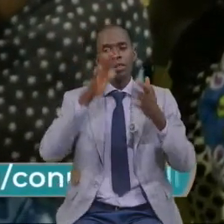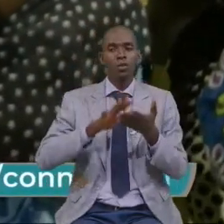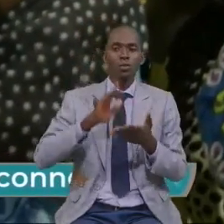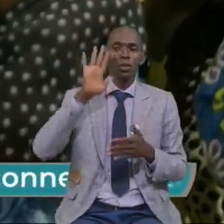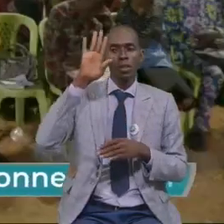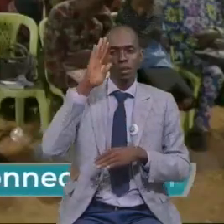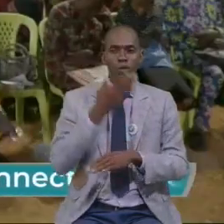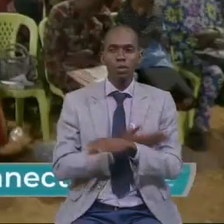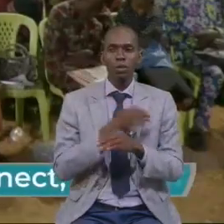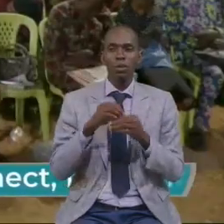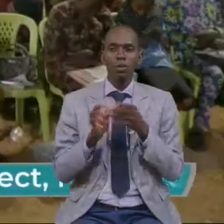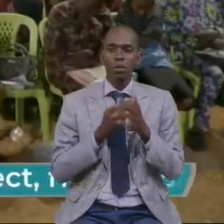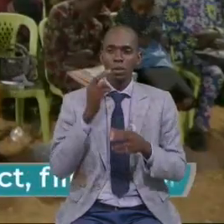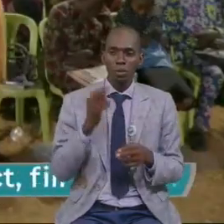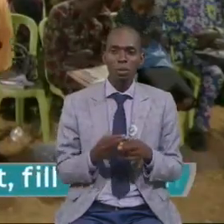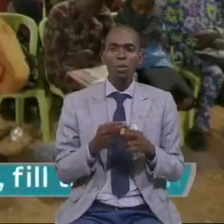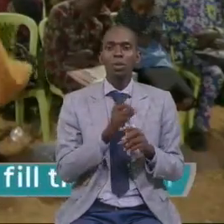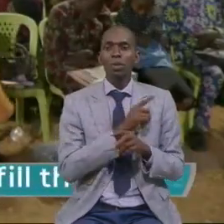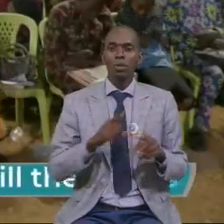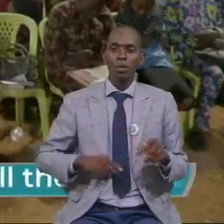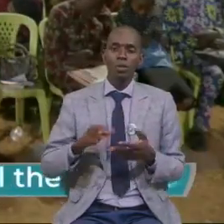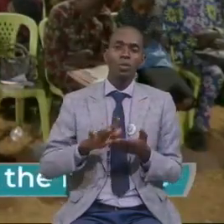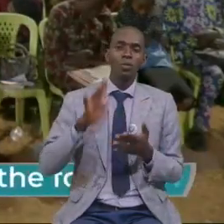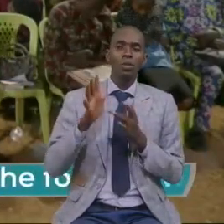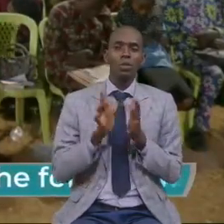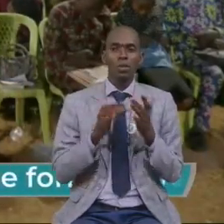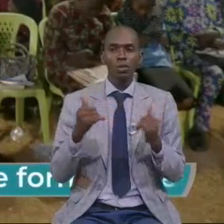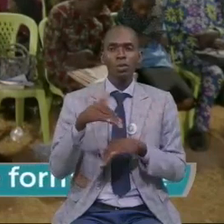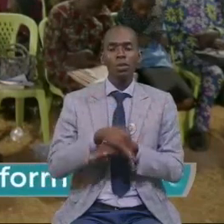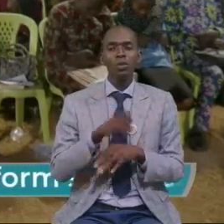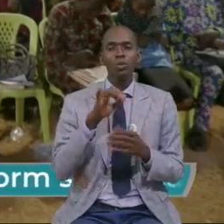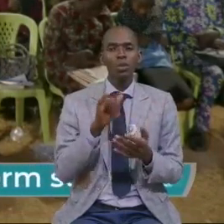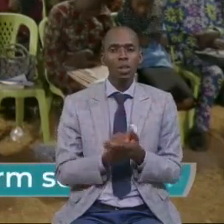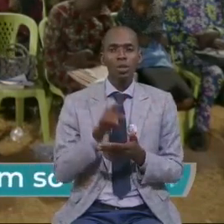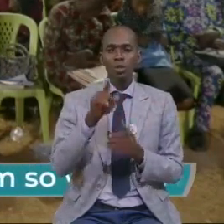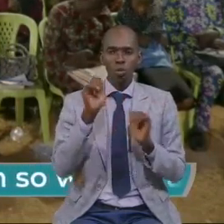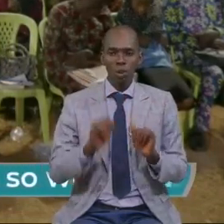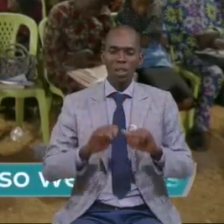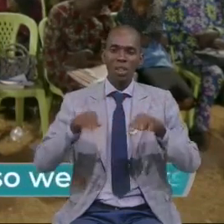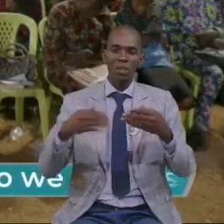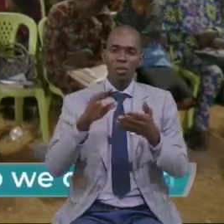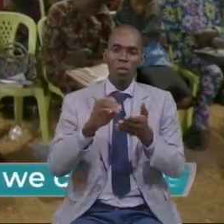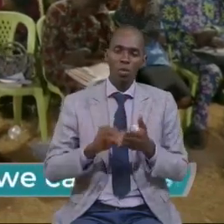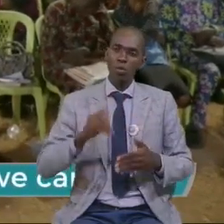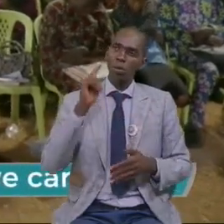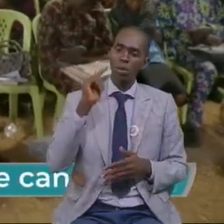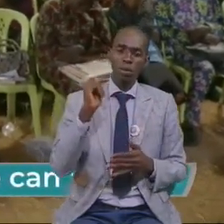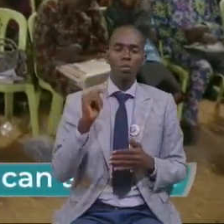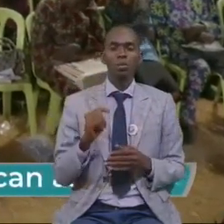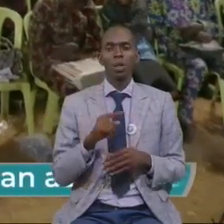Son. Lord, glorify Jesus tonight so that I can rise up to testify to it.